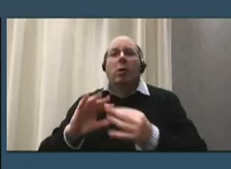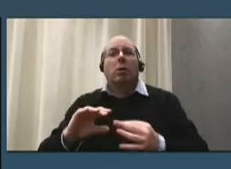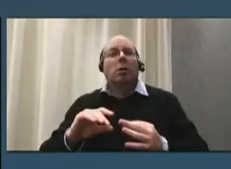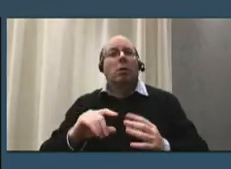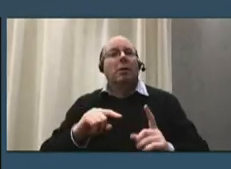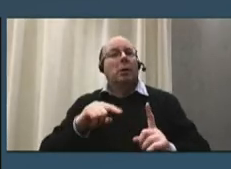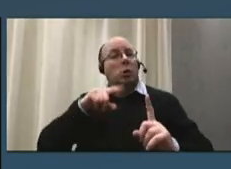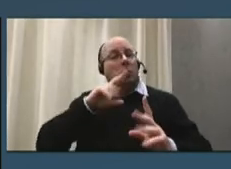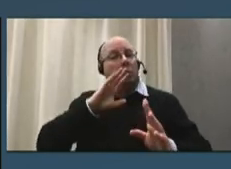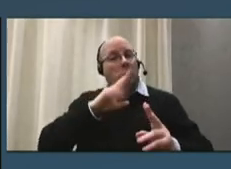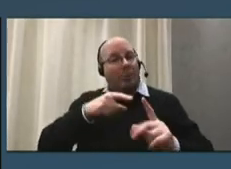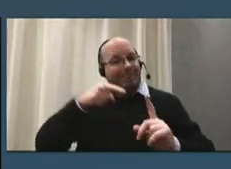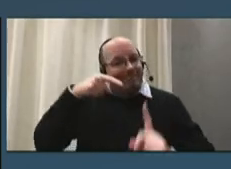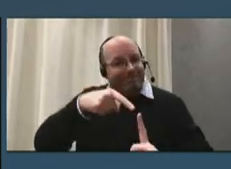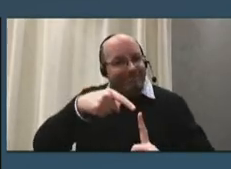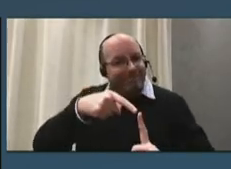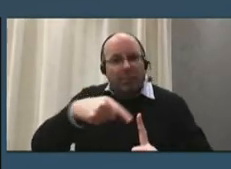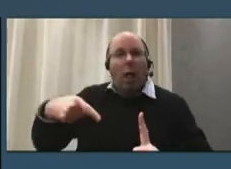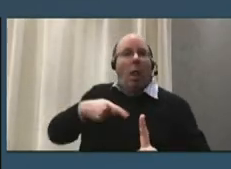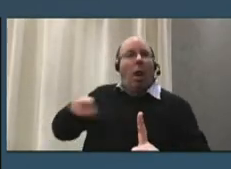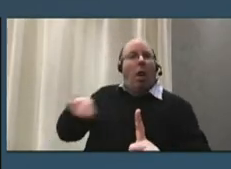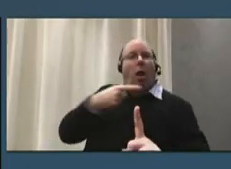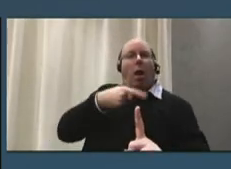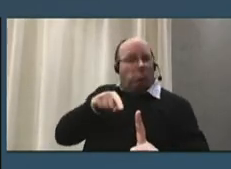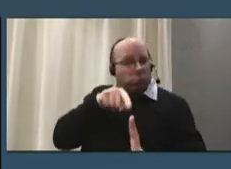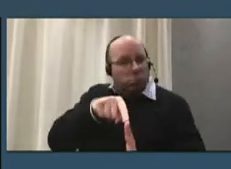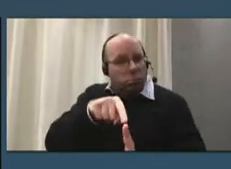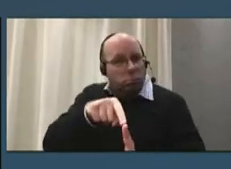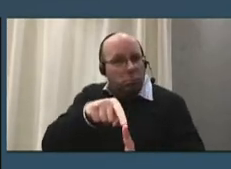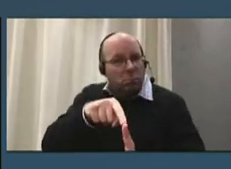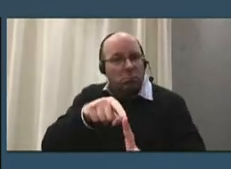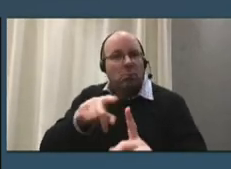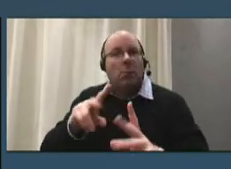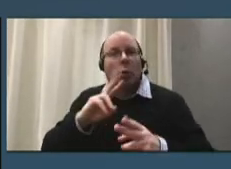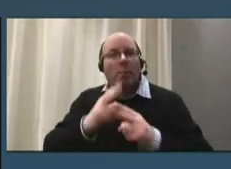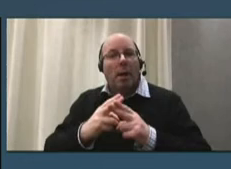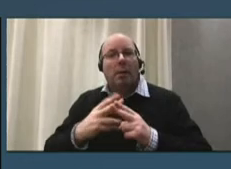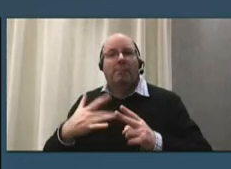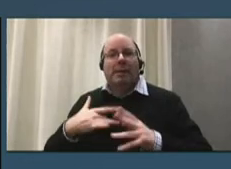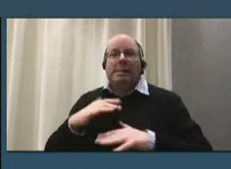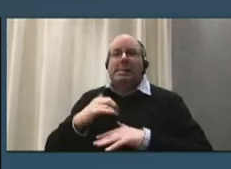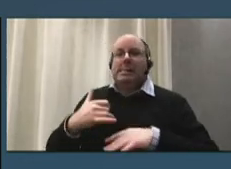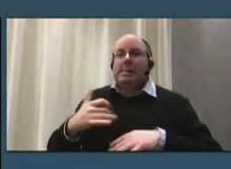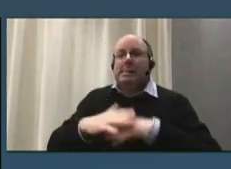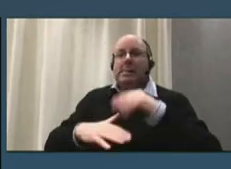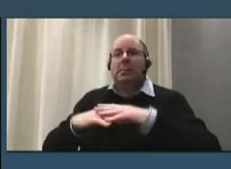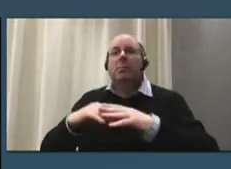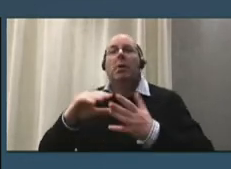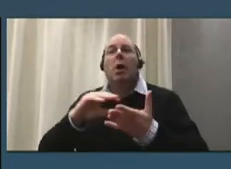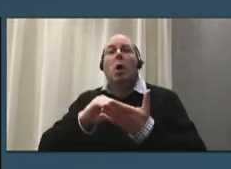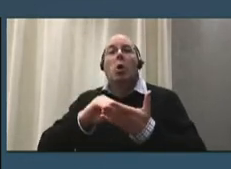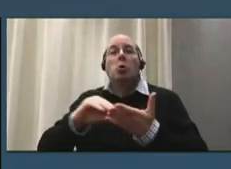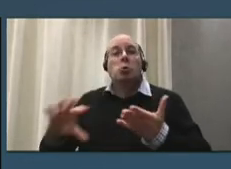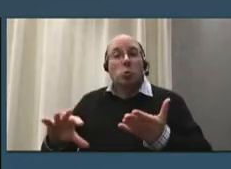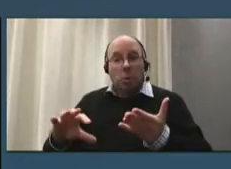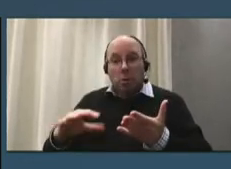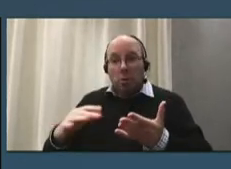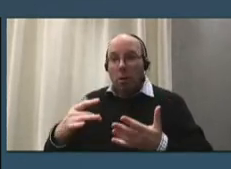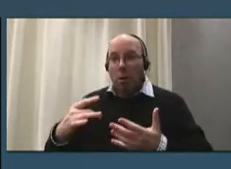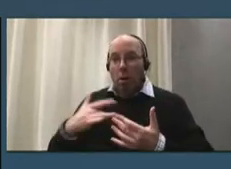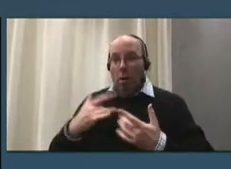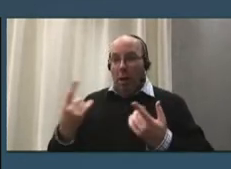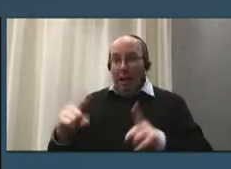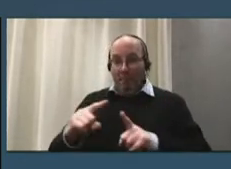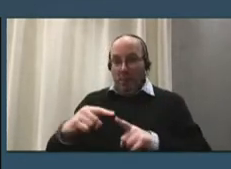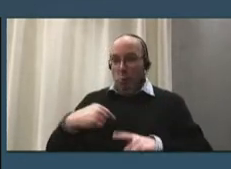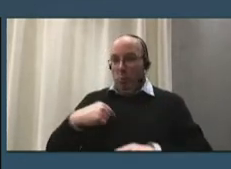moving into that space of discomfort. Students are also encouraged to report these incidents immediately to the administration. And I know it